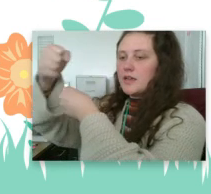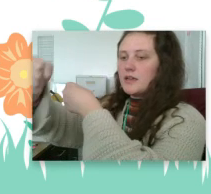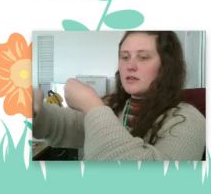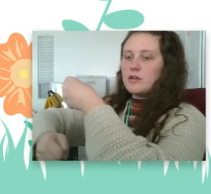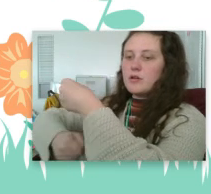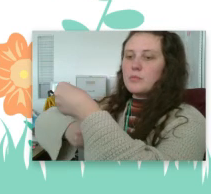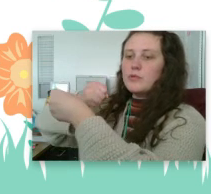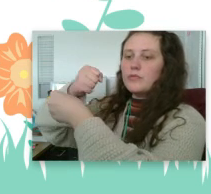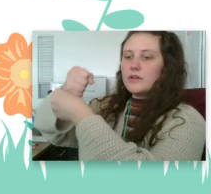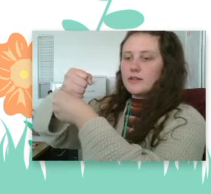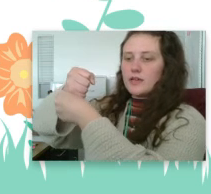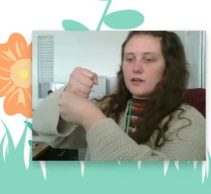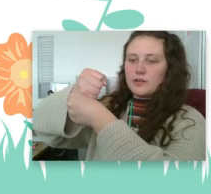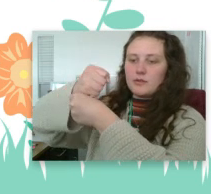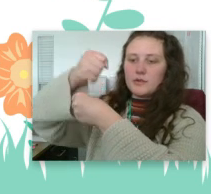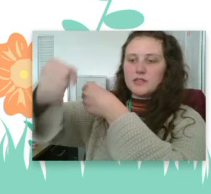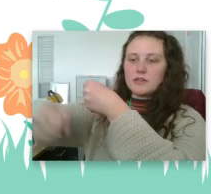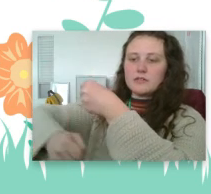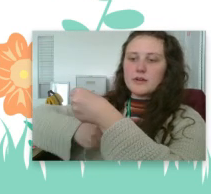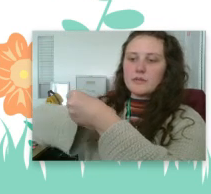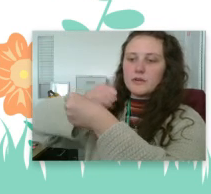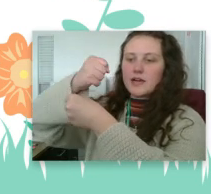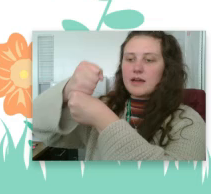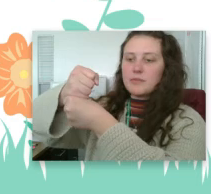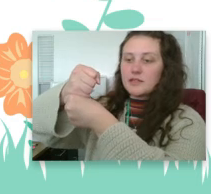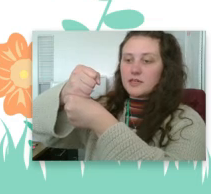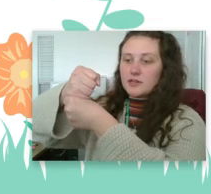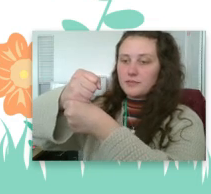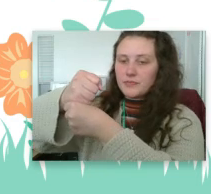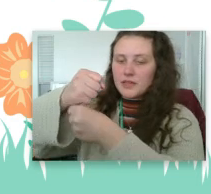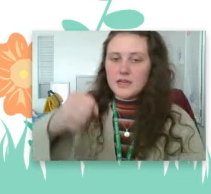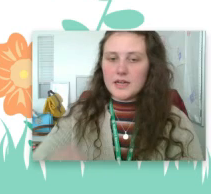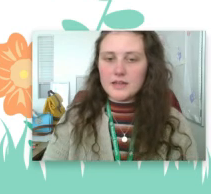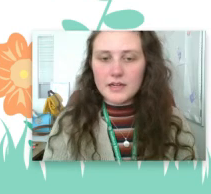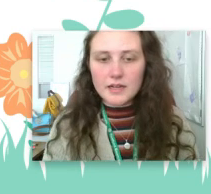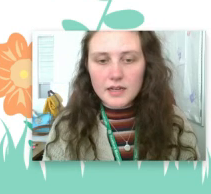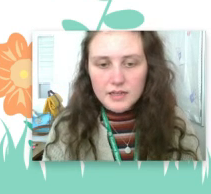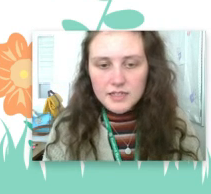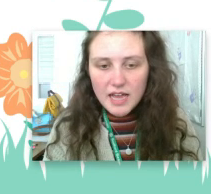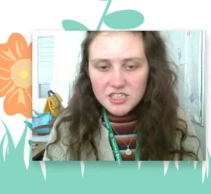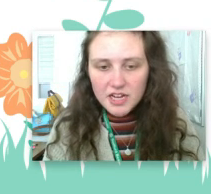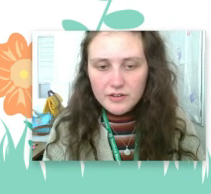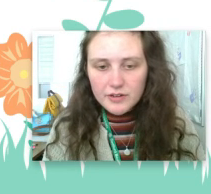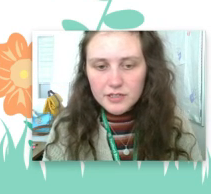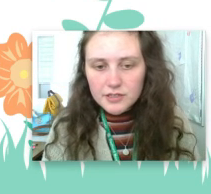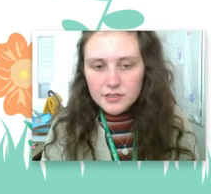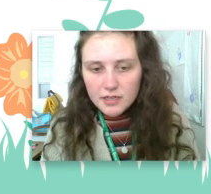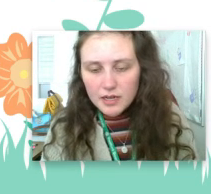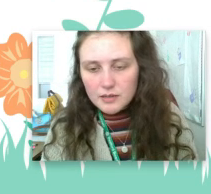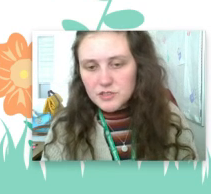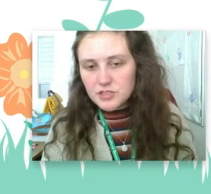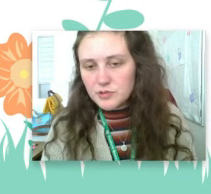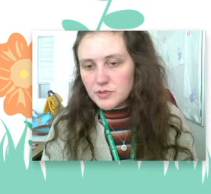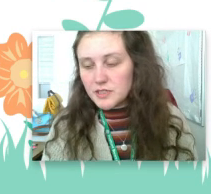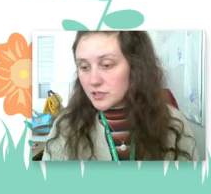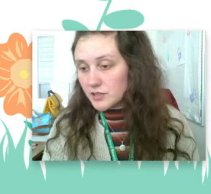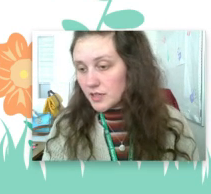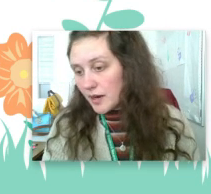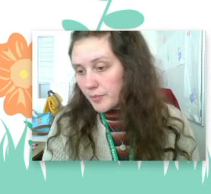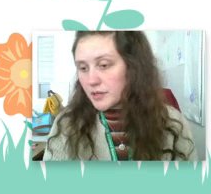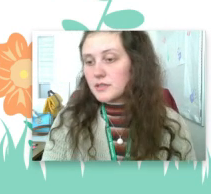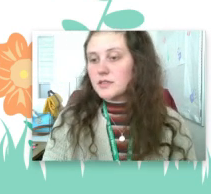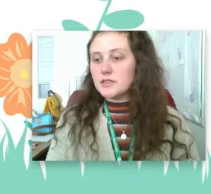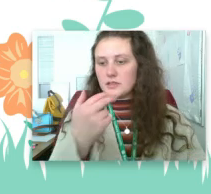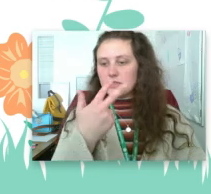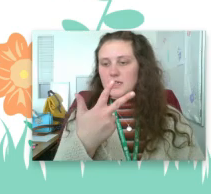of it like the sun moving around the earth. And once it goes around one time, that's a year. And then this hashtag right here, just we would